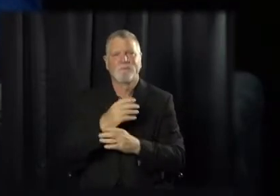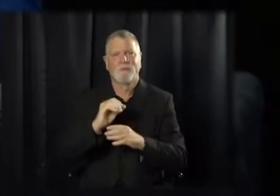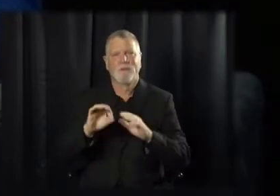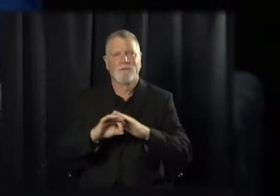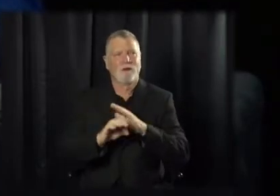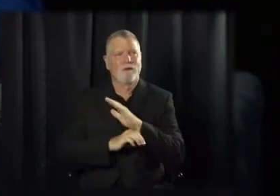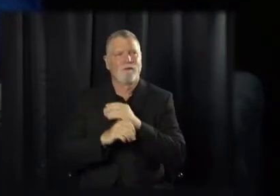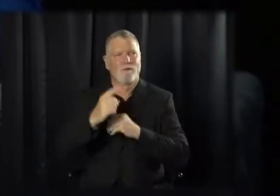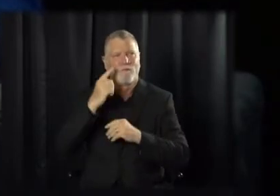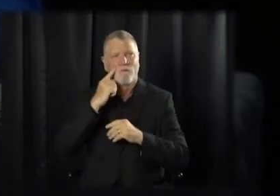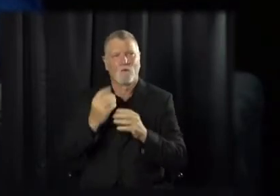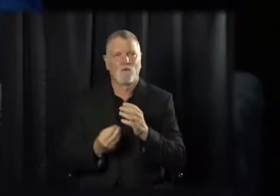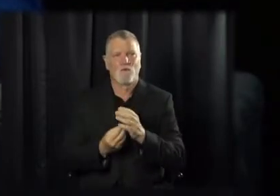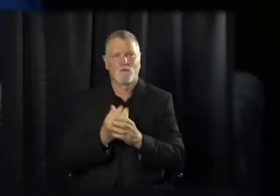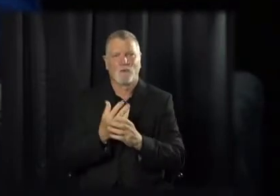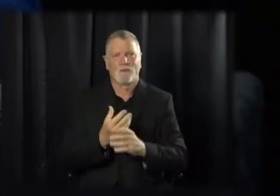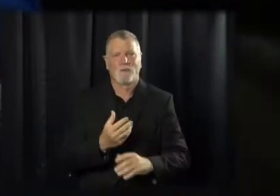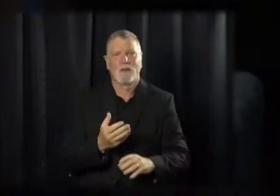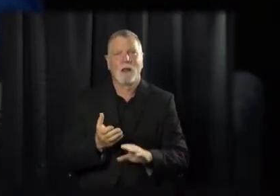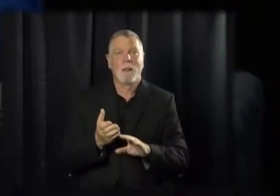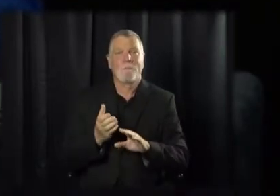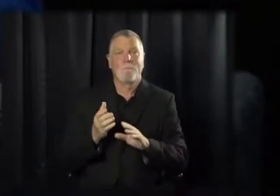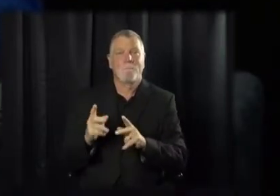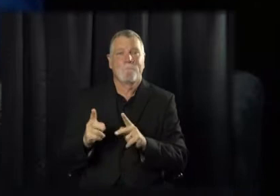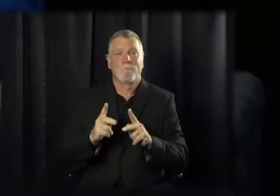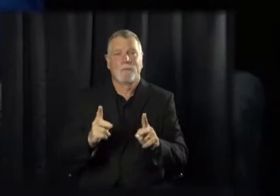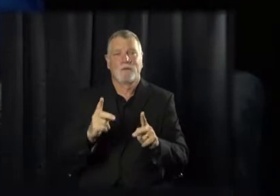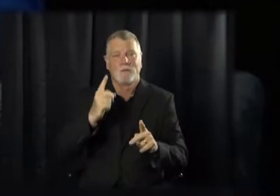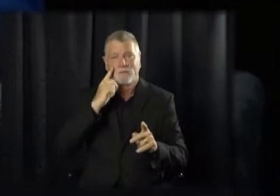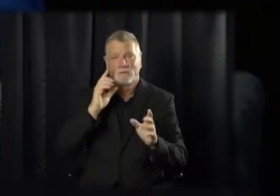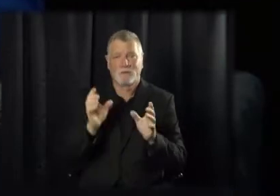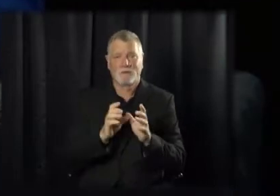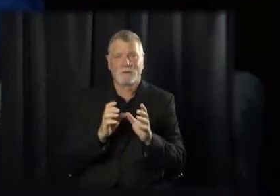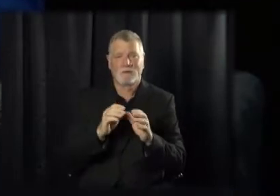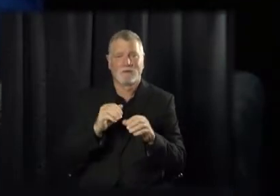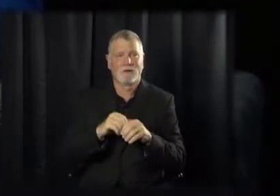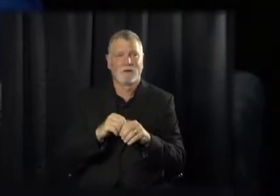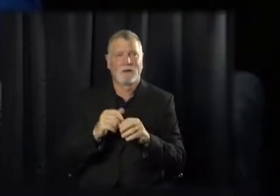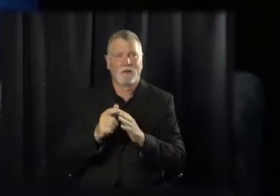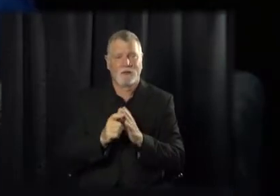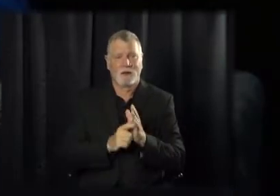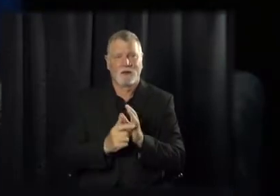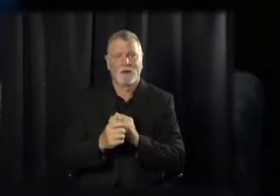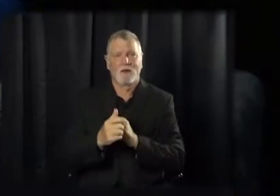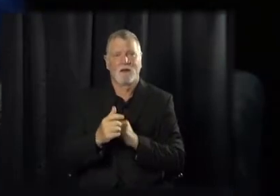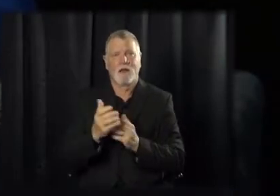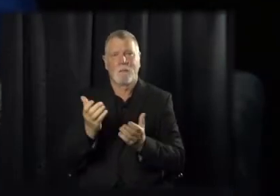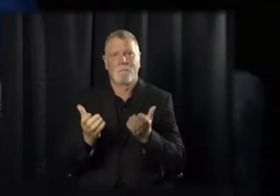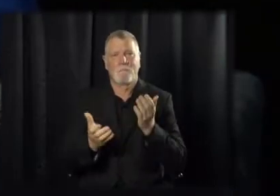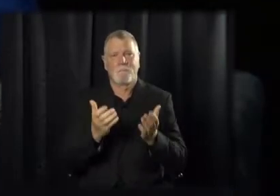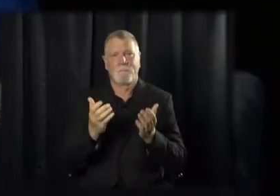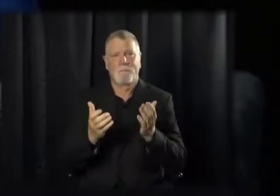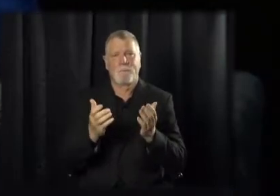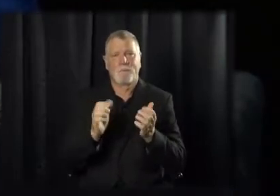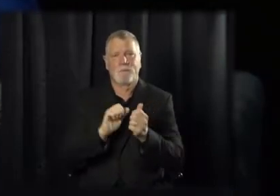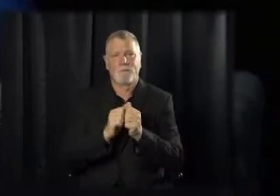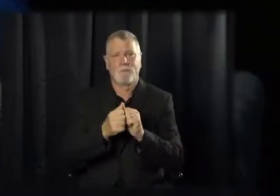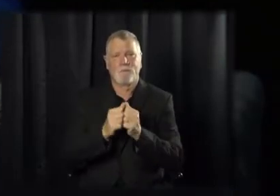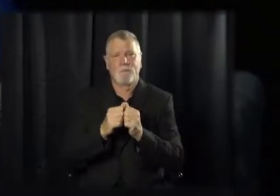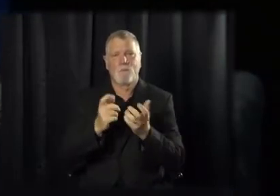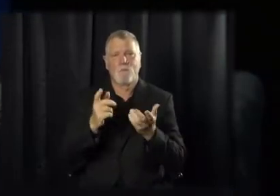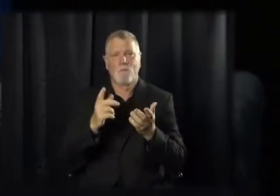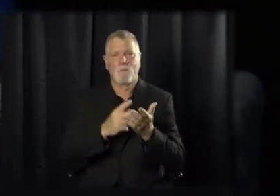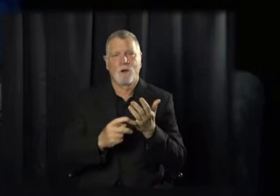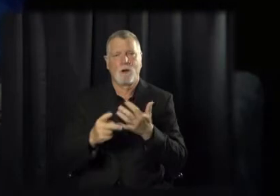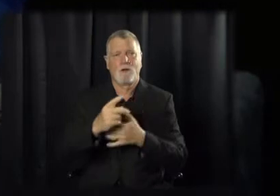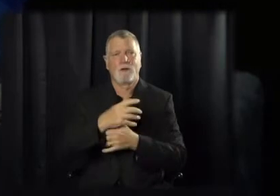for economic growth. The path toward fiscal plan certification is laid out in the law, balances competing priorities,